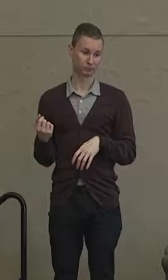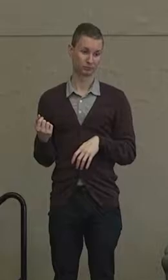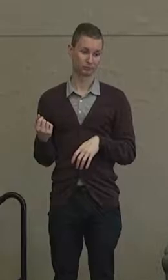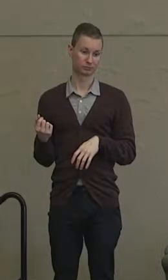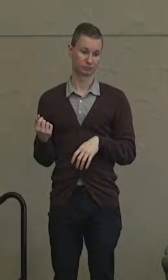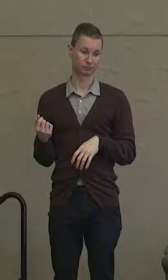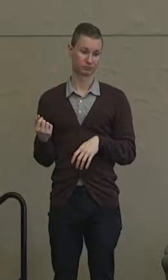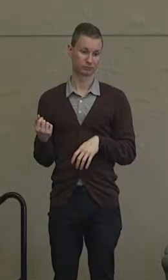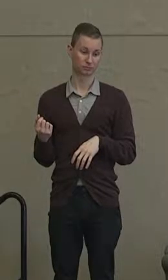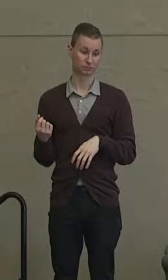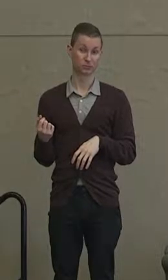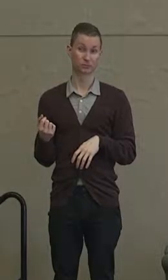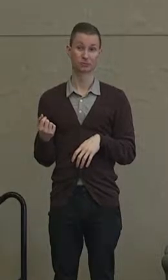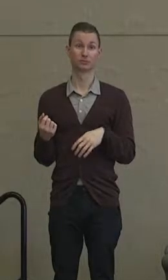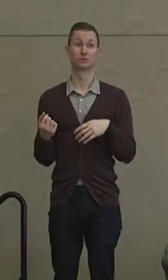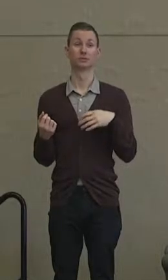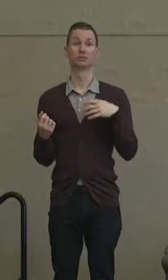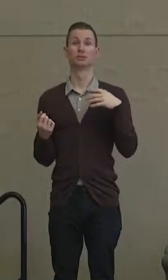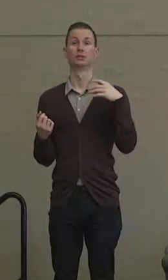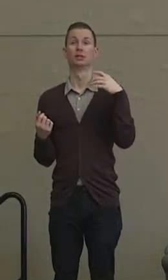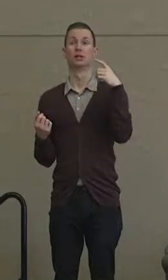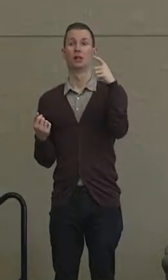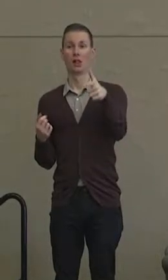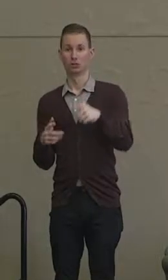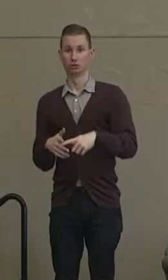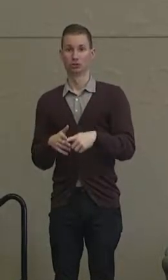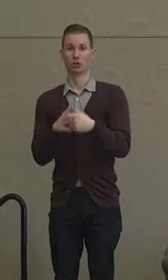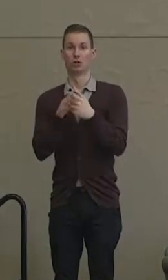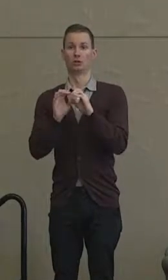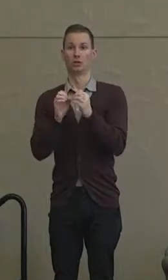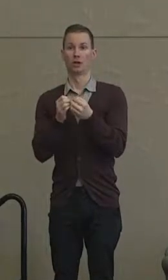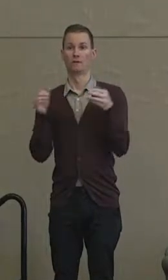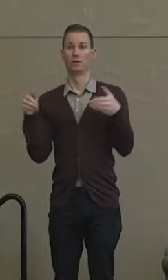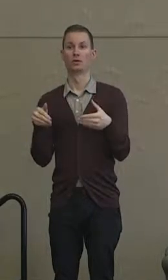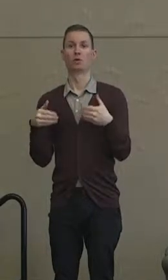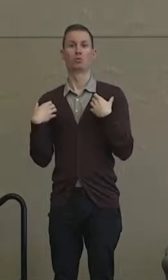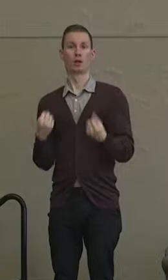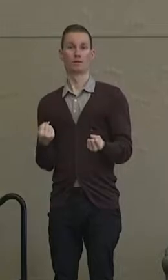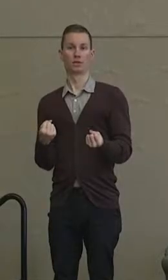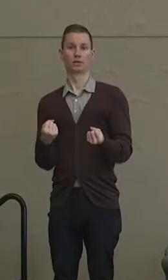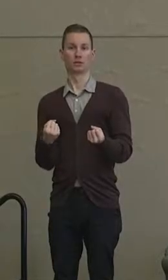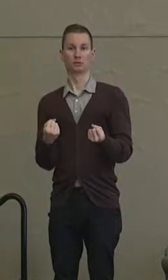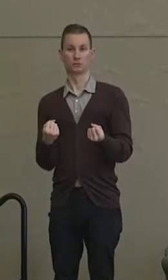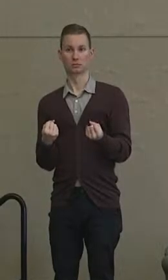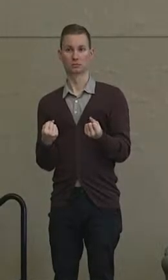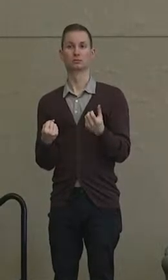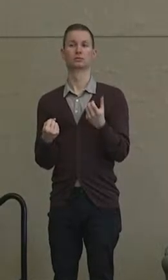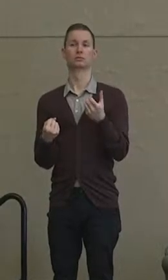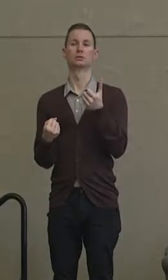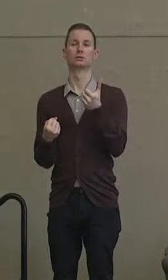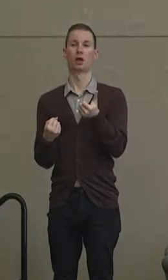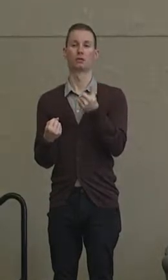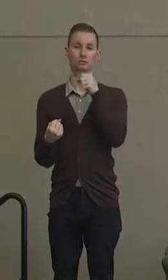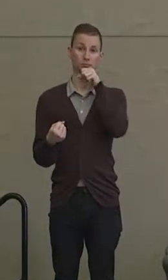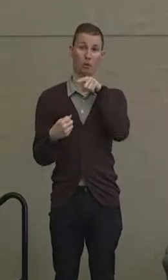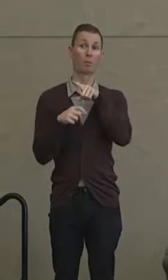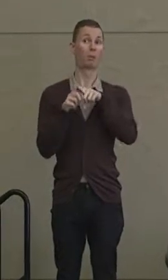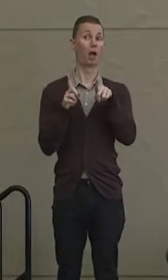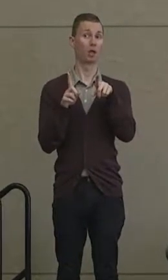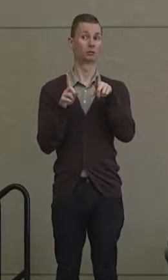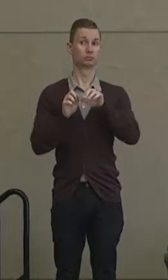She went on to start an organization that focused on recovery and healing and self-disclosure with the